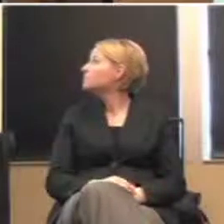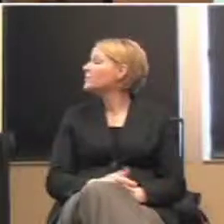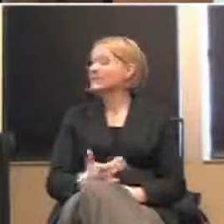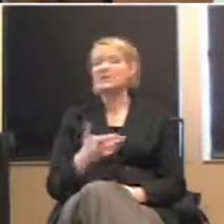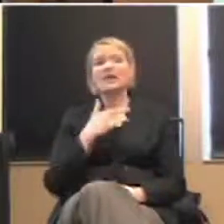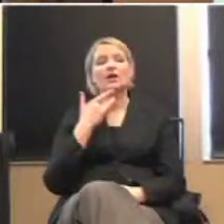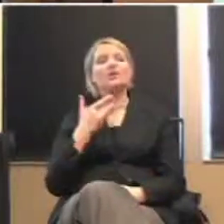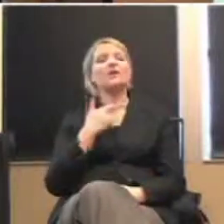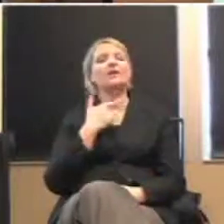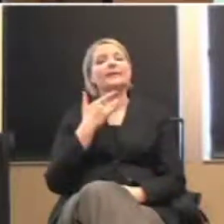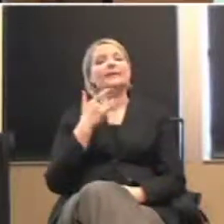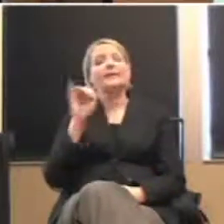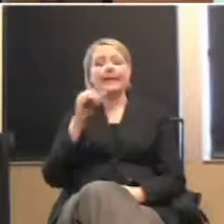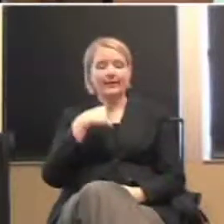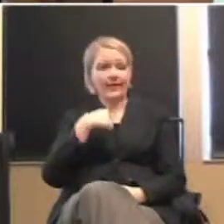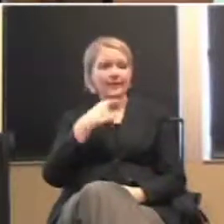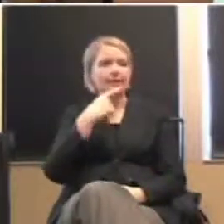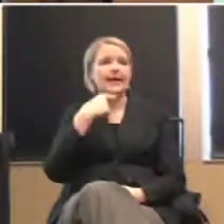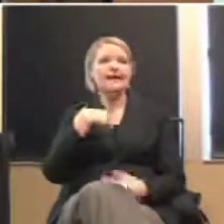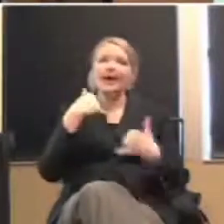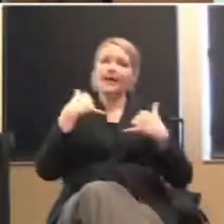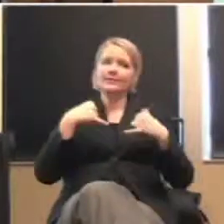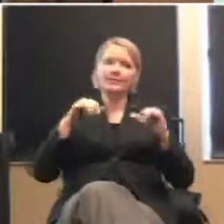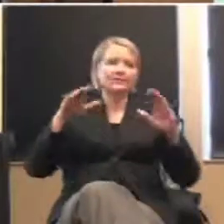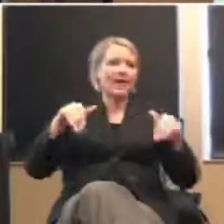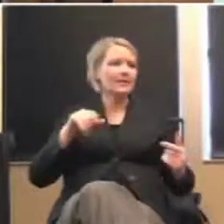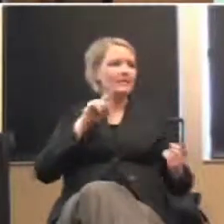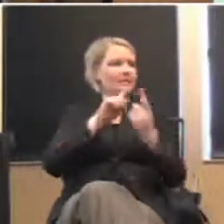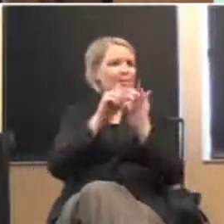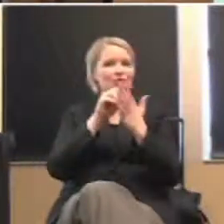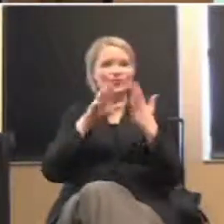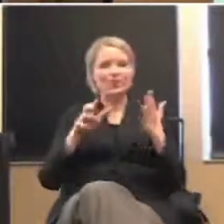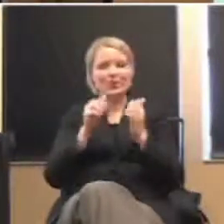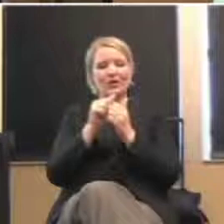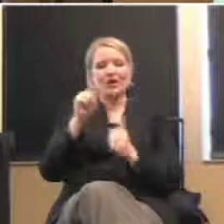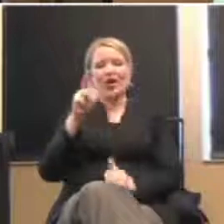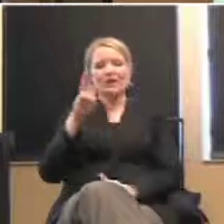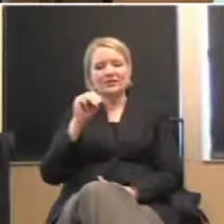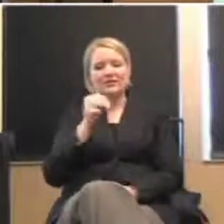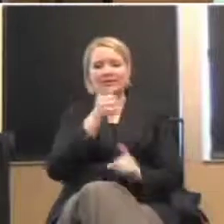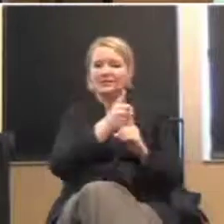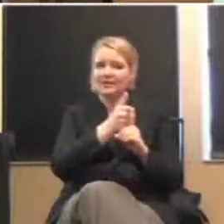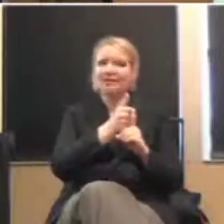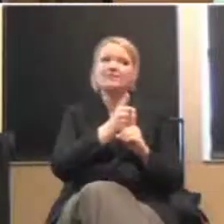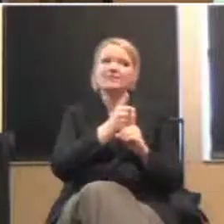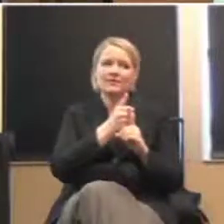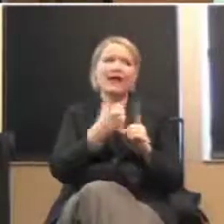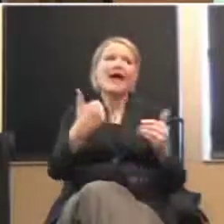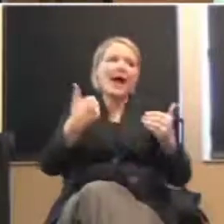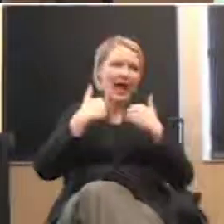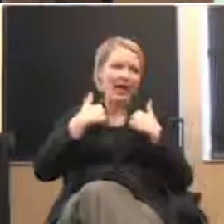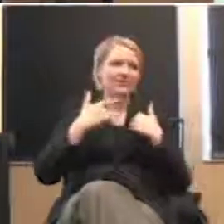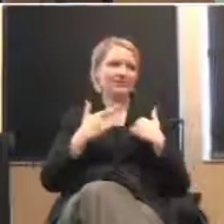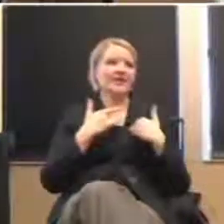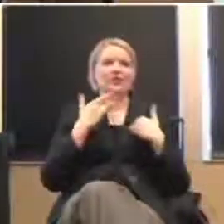Sensory. Like I said, I still have yet to meet a student that has autism that doesn't have some level of sensory needs.